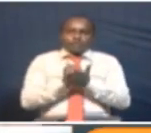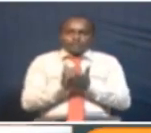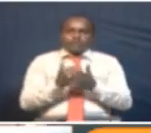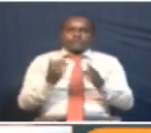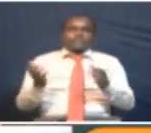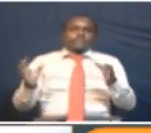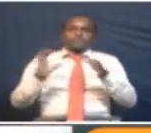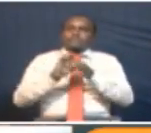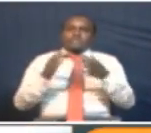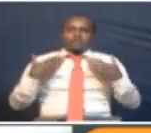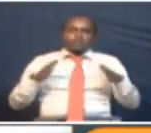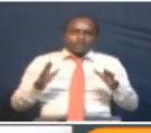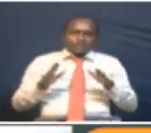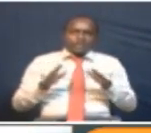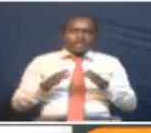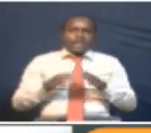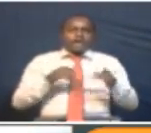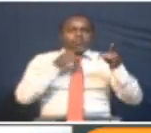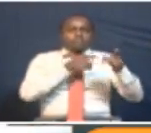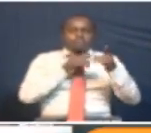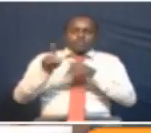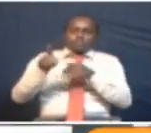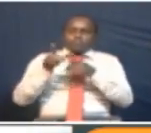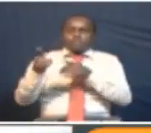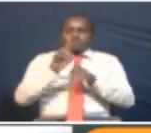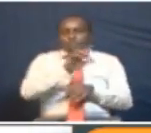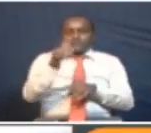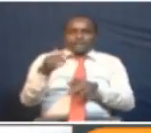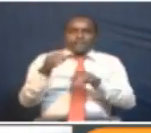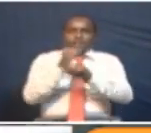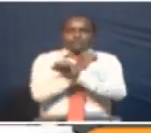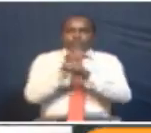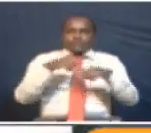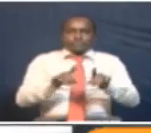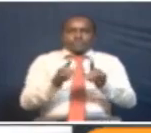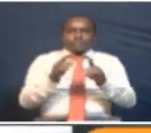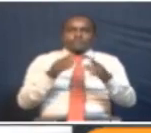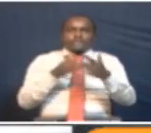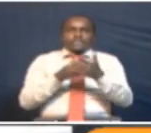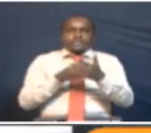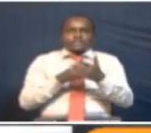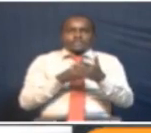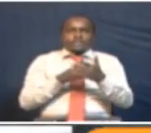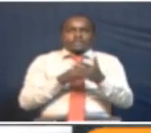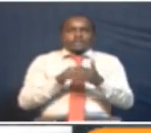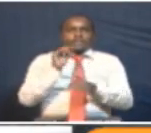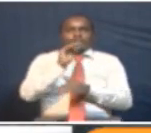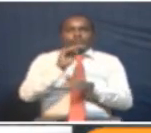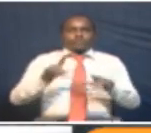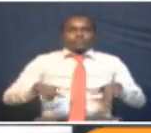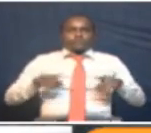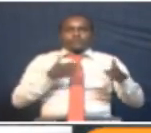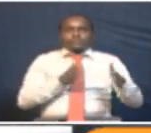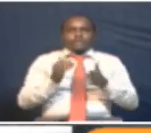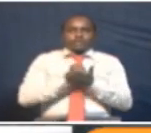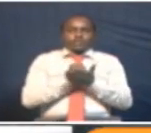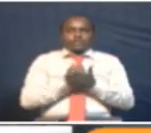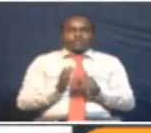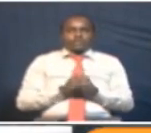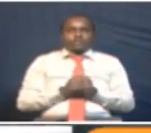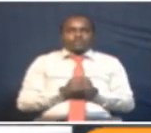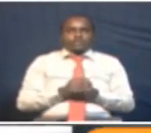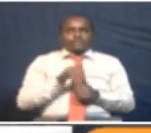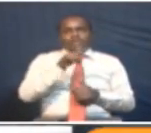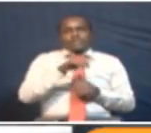people mention other people's names as a way of defending themselves against the request for lifestyle audit. This is